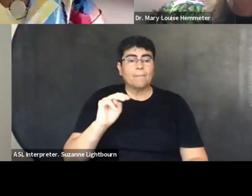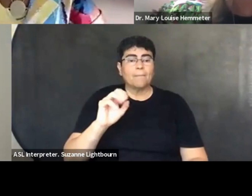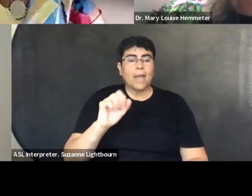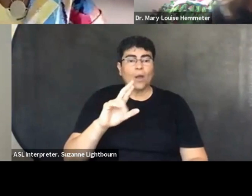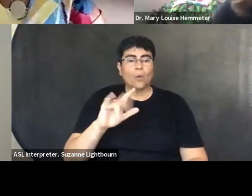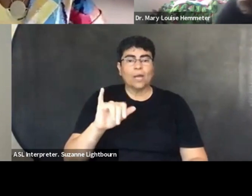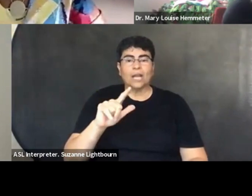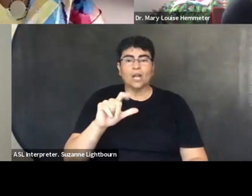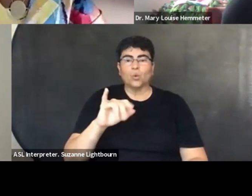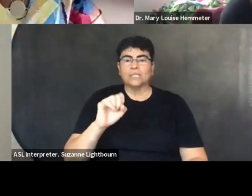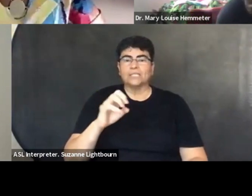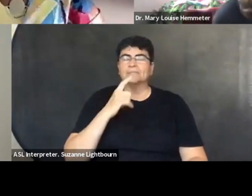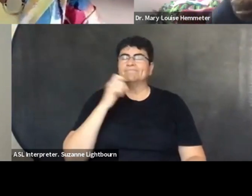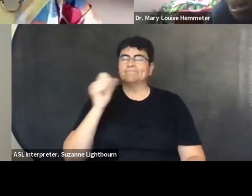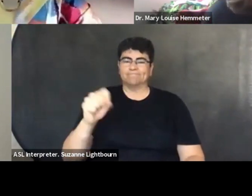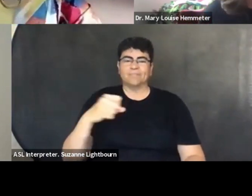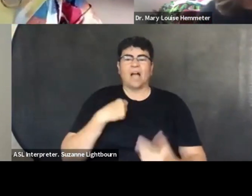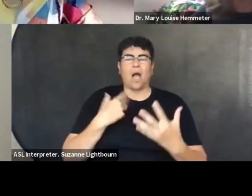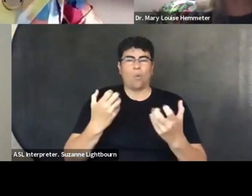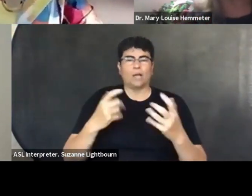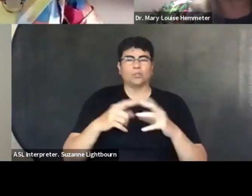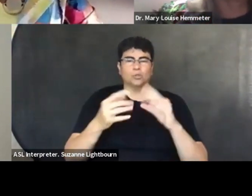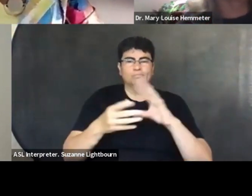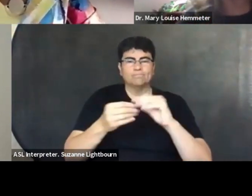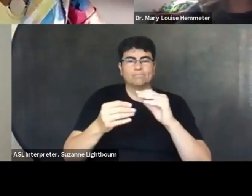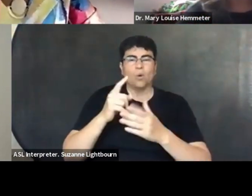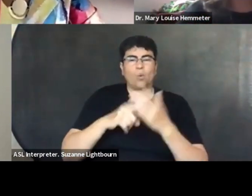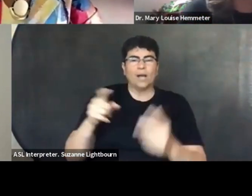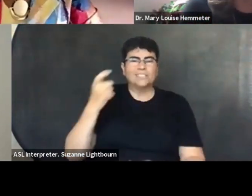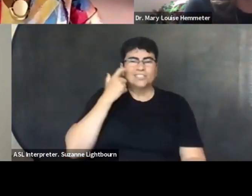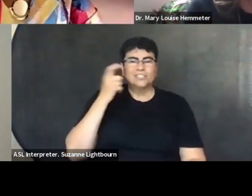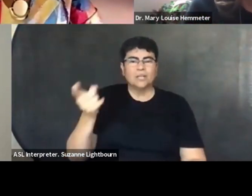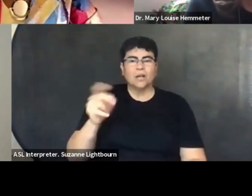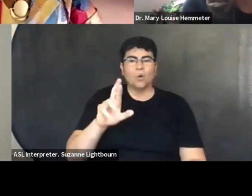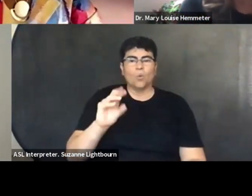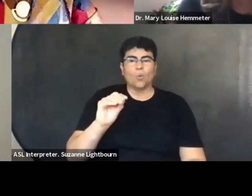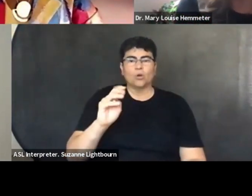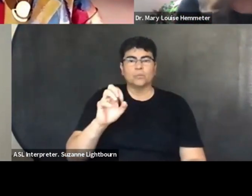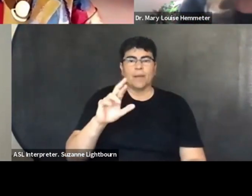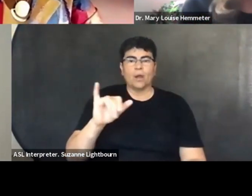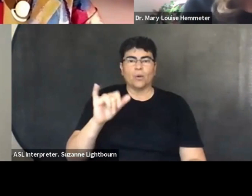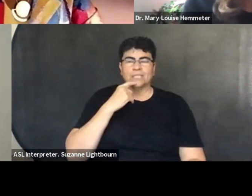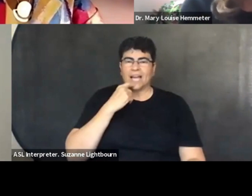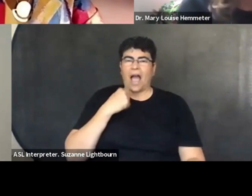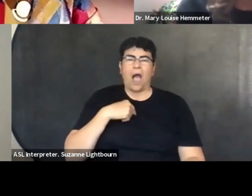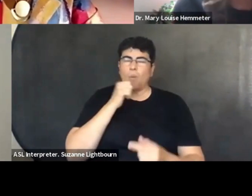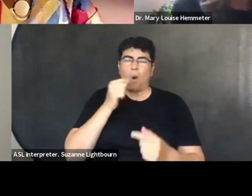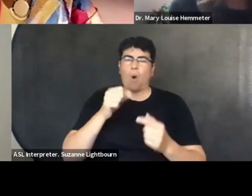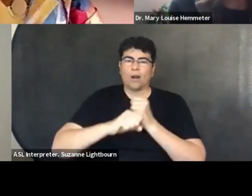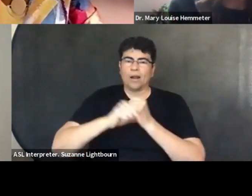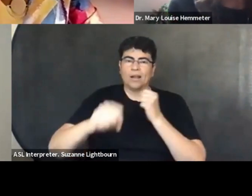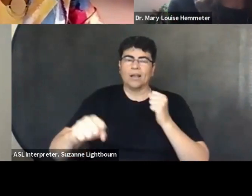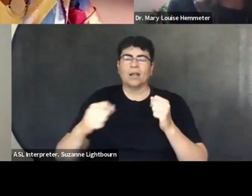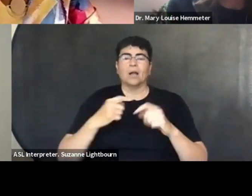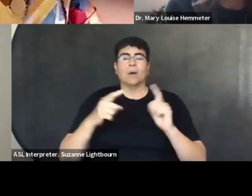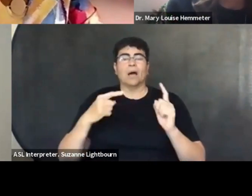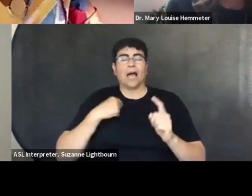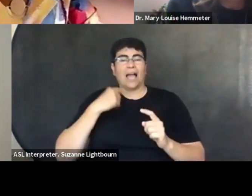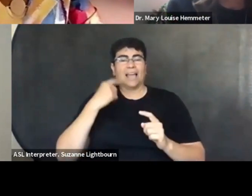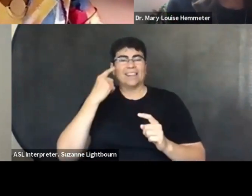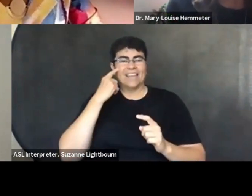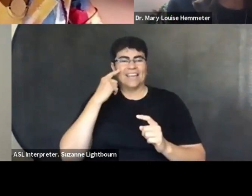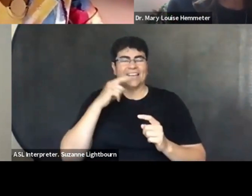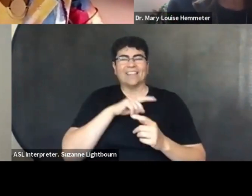to kind of chime in on what Rosemarie just said, and I won't push it too much. But, you know, I think there's